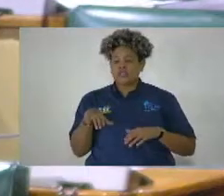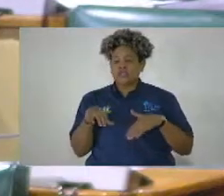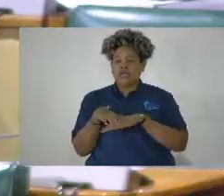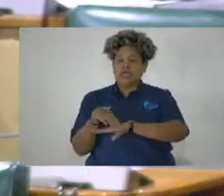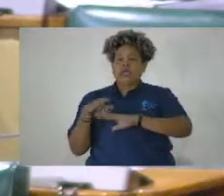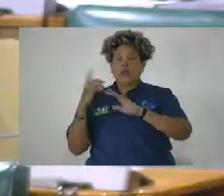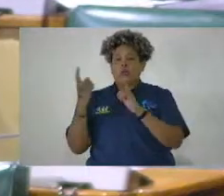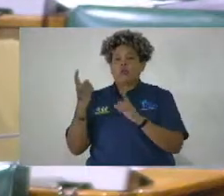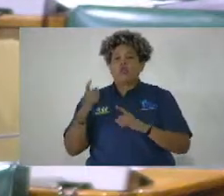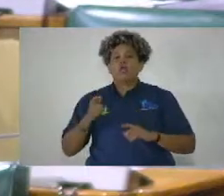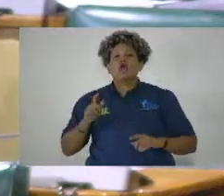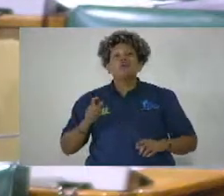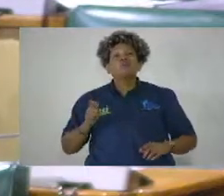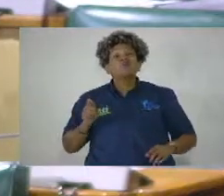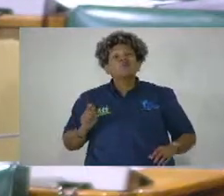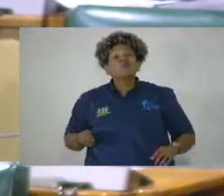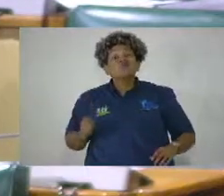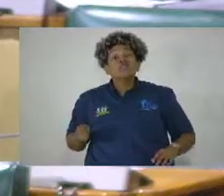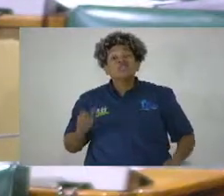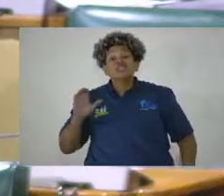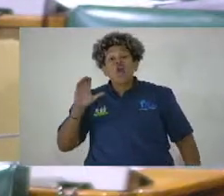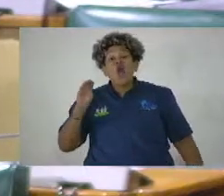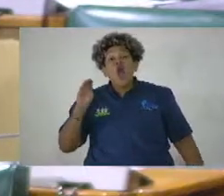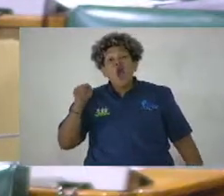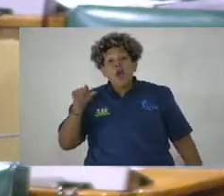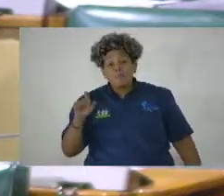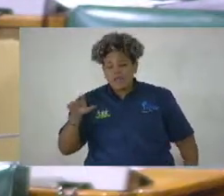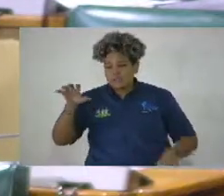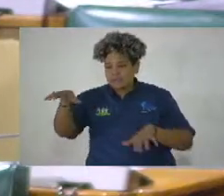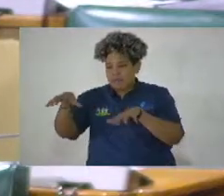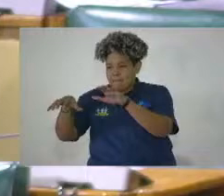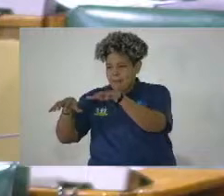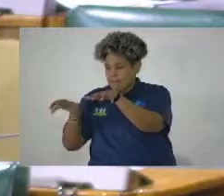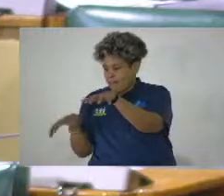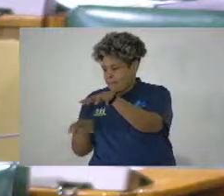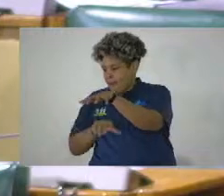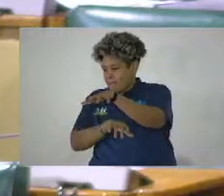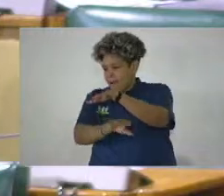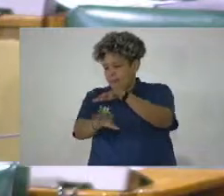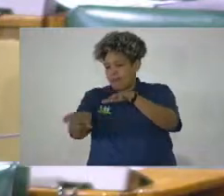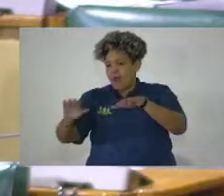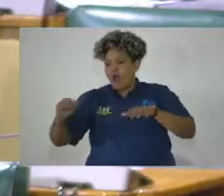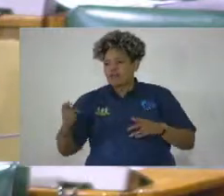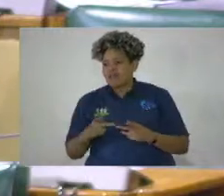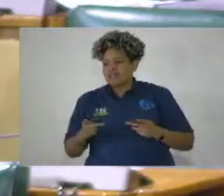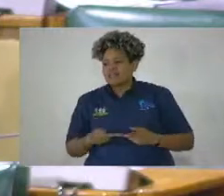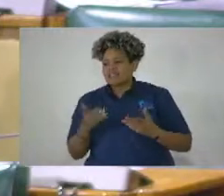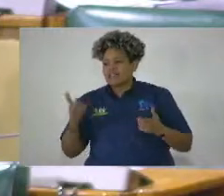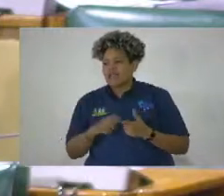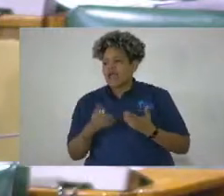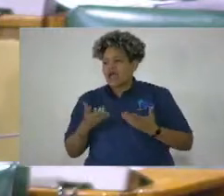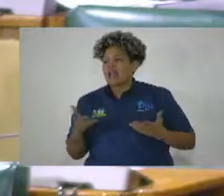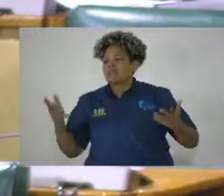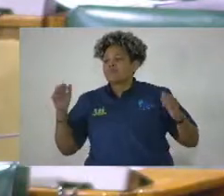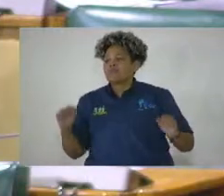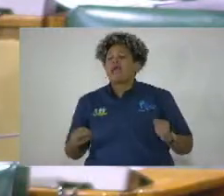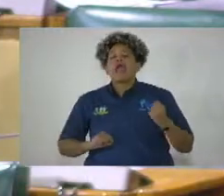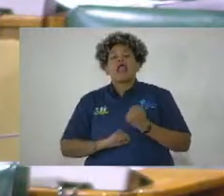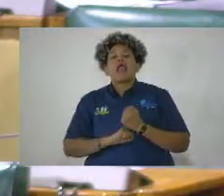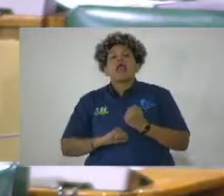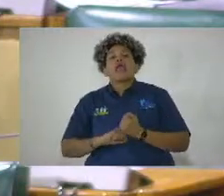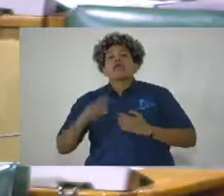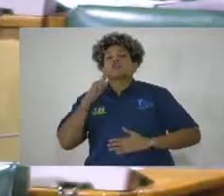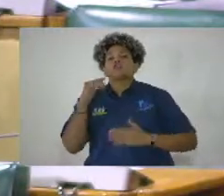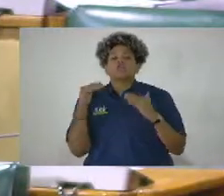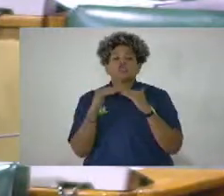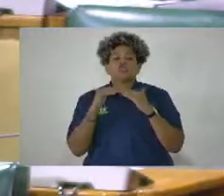building judicial court complexes with a range of other facilities and amenities that can aid the cause